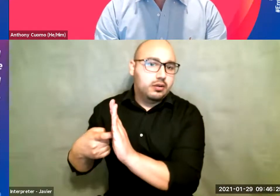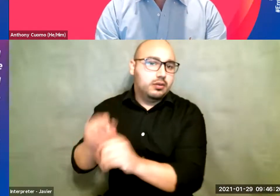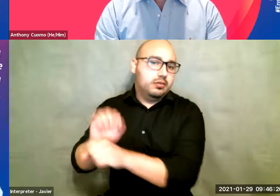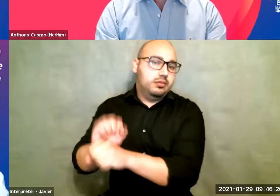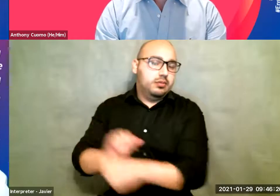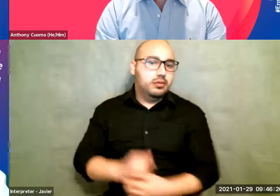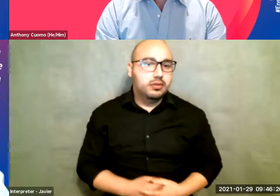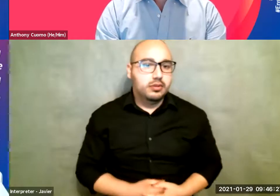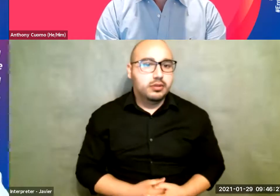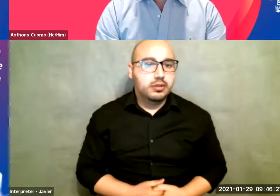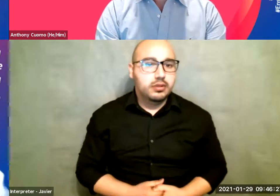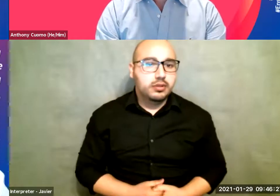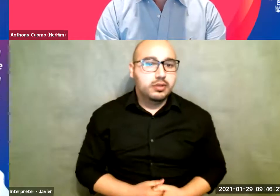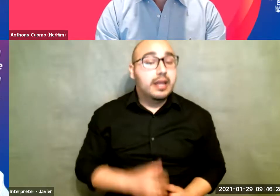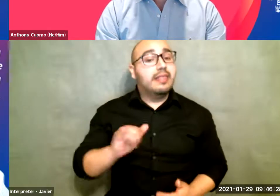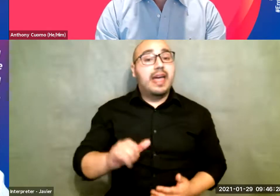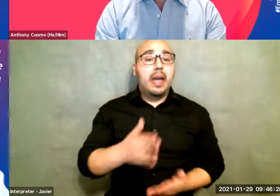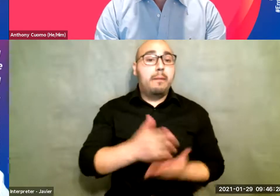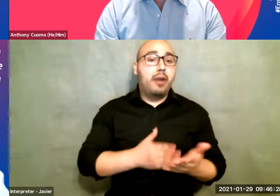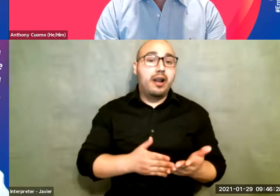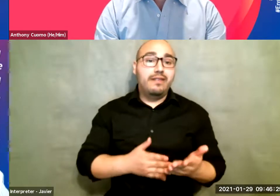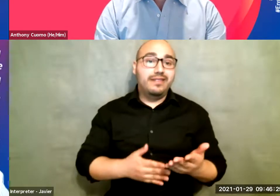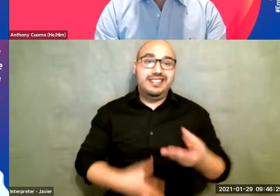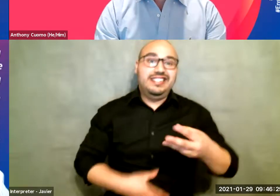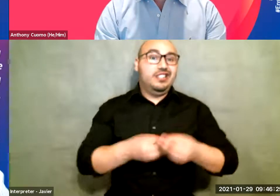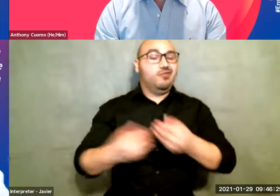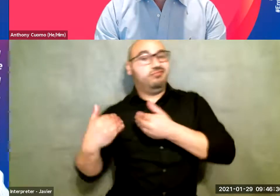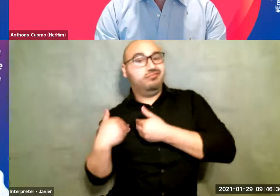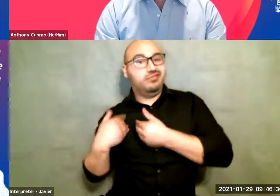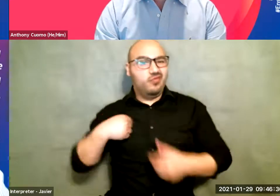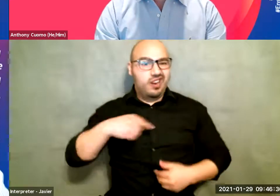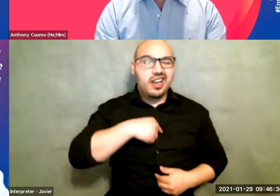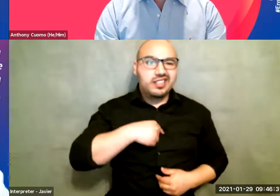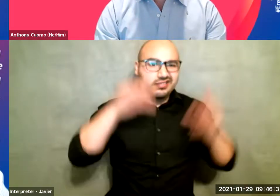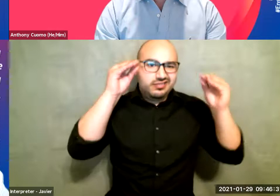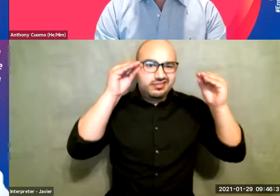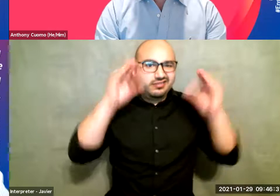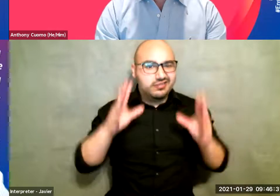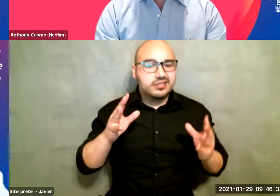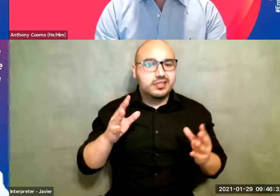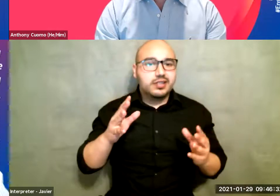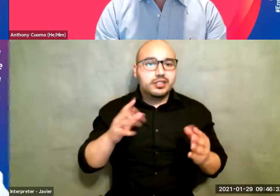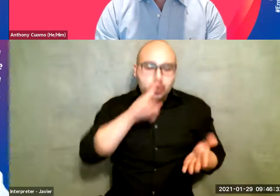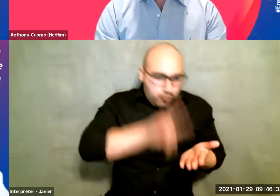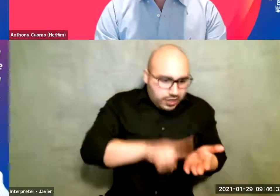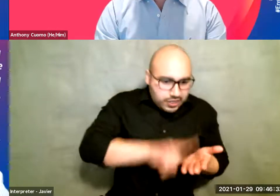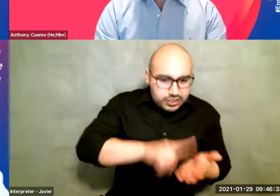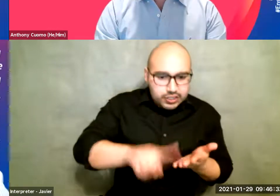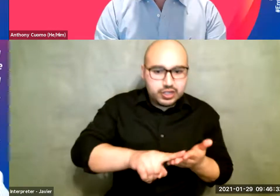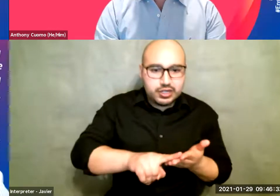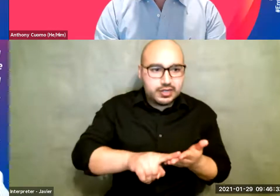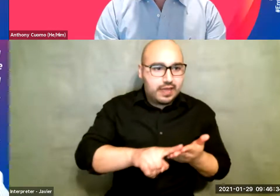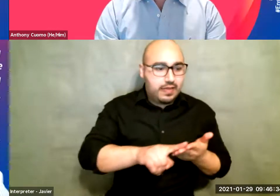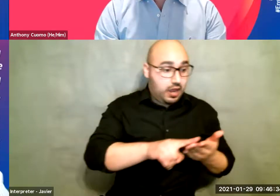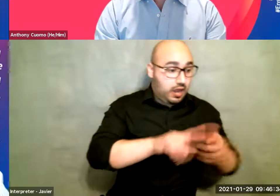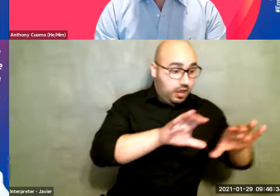workforce. And so that's part of the additional workload for us, right? Is doing that research, making those connections, and understanding what does